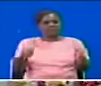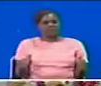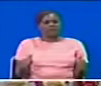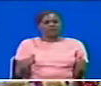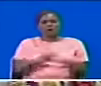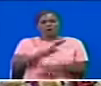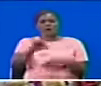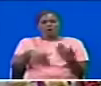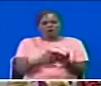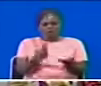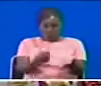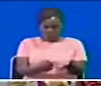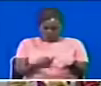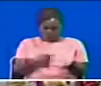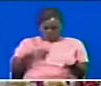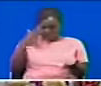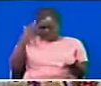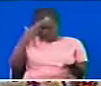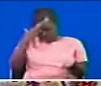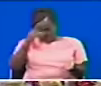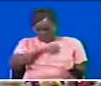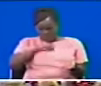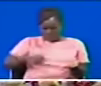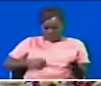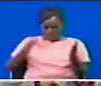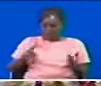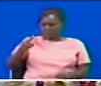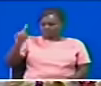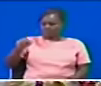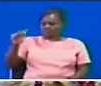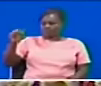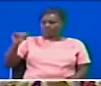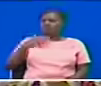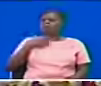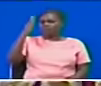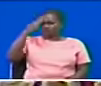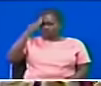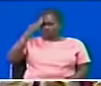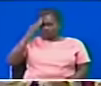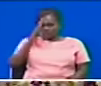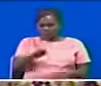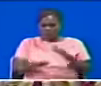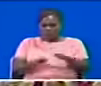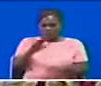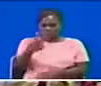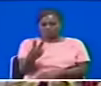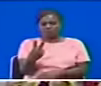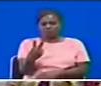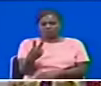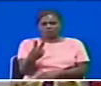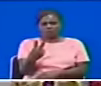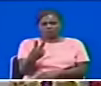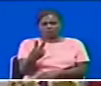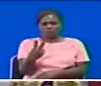all of us have discussed, I know with Senator Zani. But you would wish to move, you do two steps. If you are summoned by your